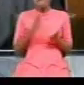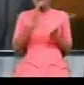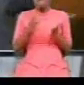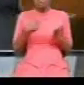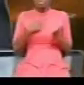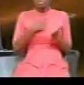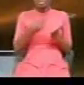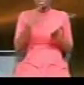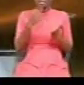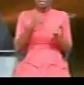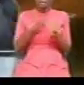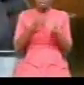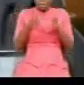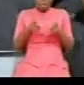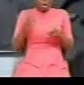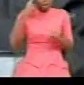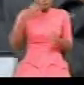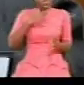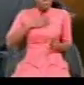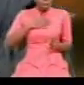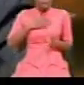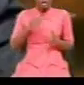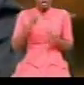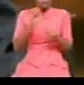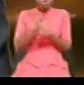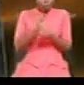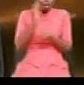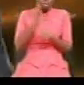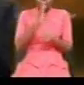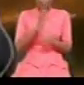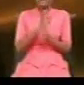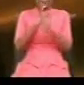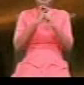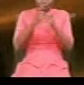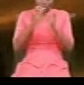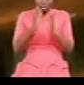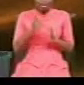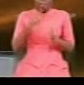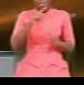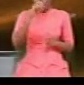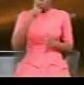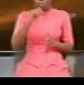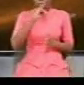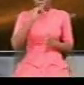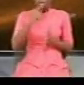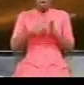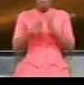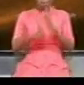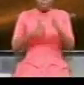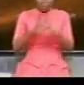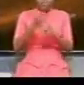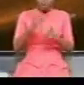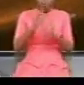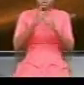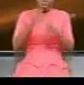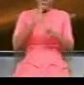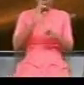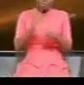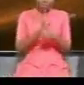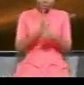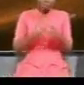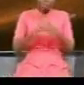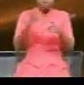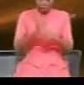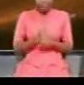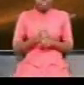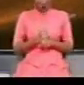it personally. For my work shall be rewarded. The question is, what kind of reward are you laboring to get? What